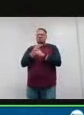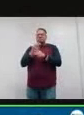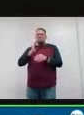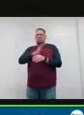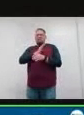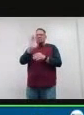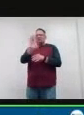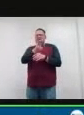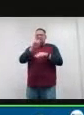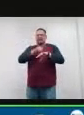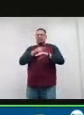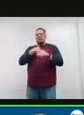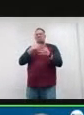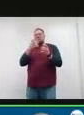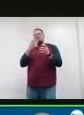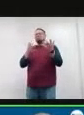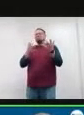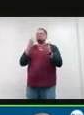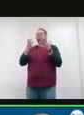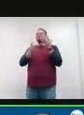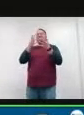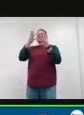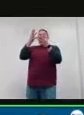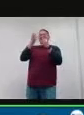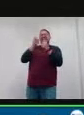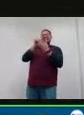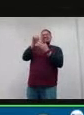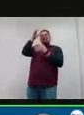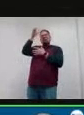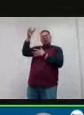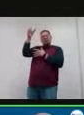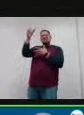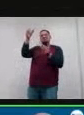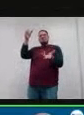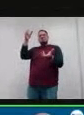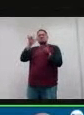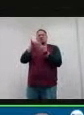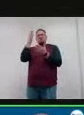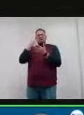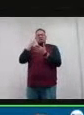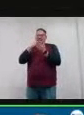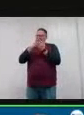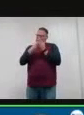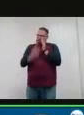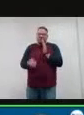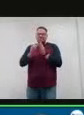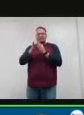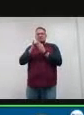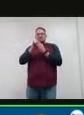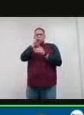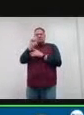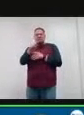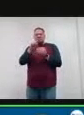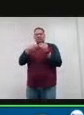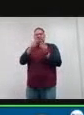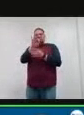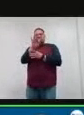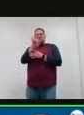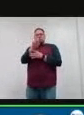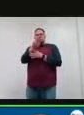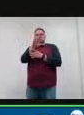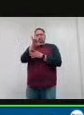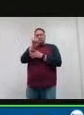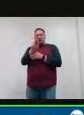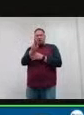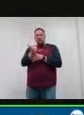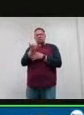trying to capture these concepts. And so that's why I drilled into that question around fiduciary and what did Satya actually